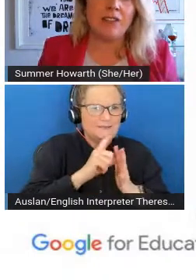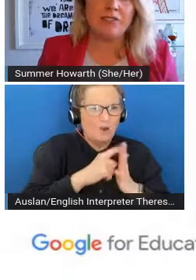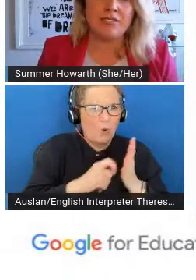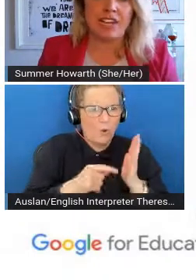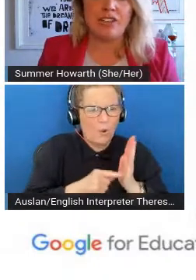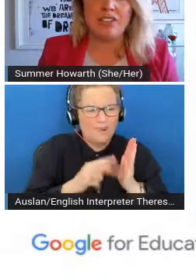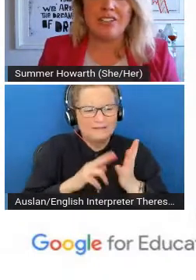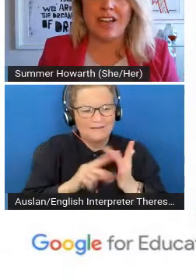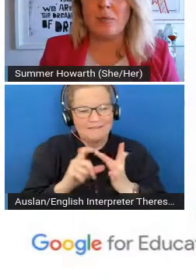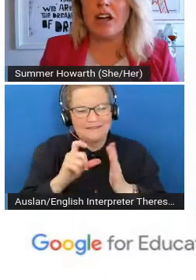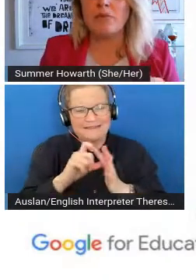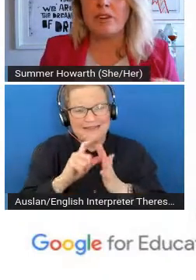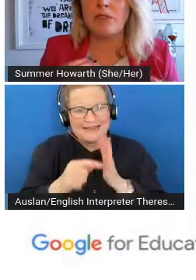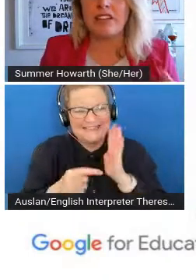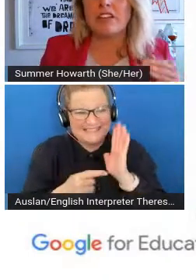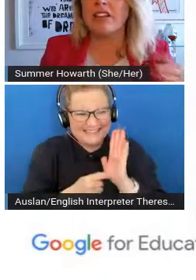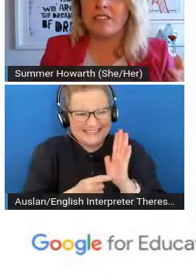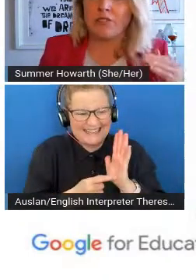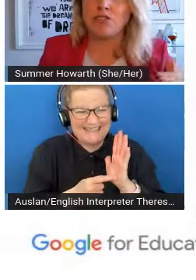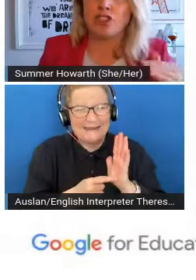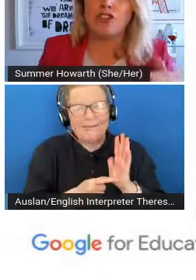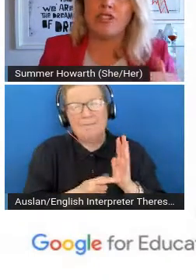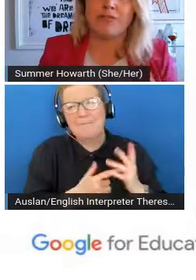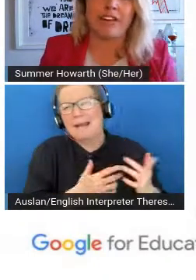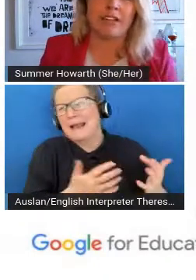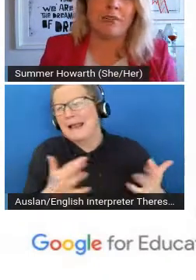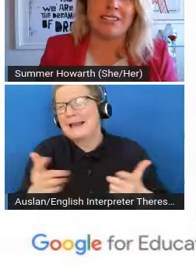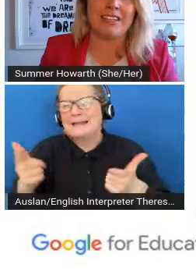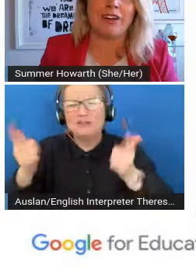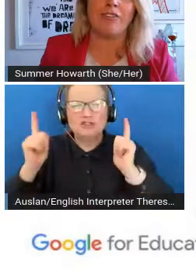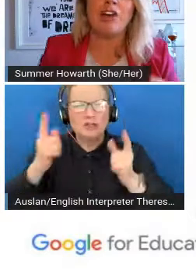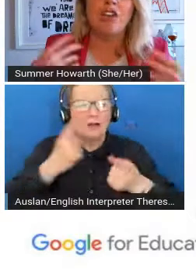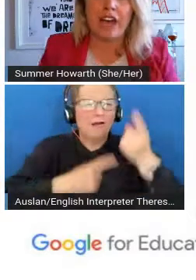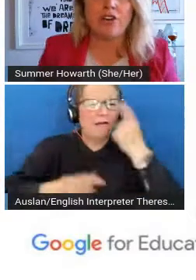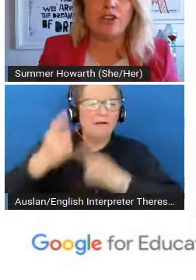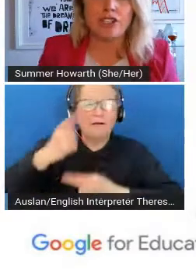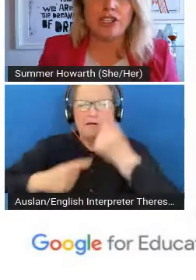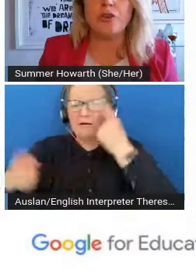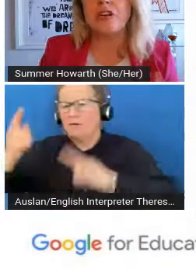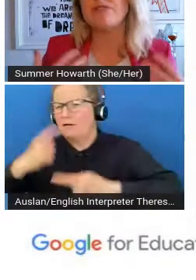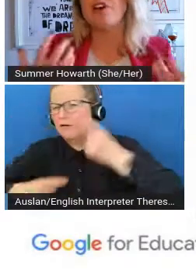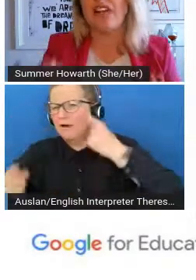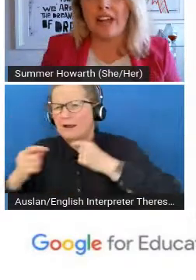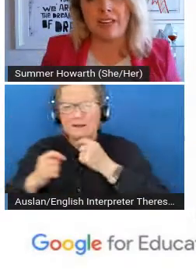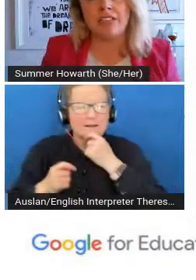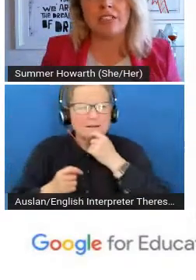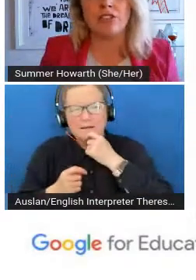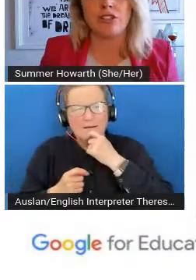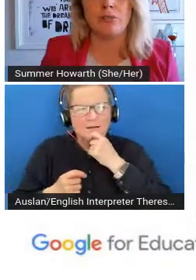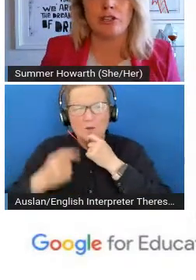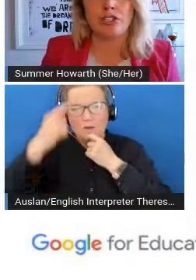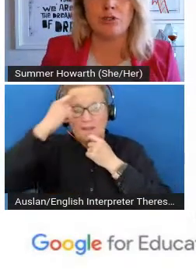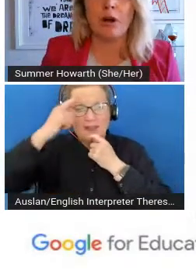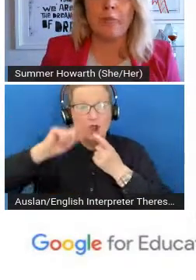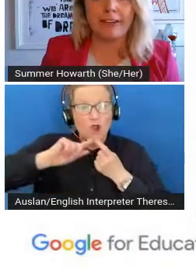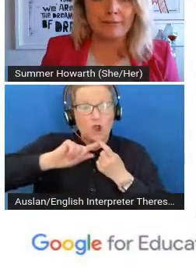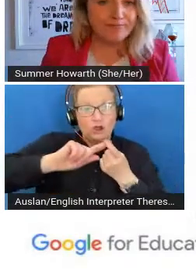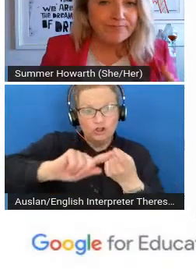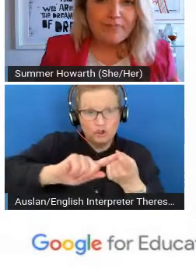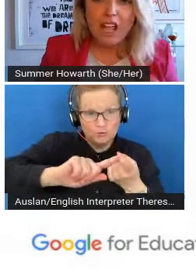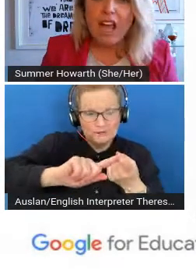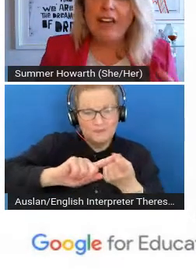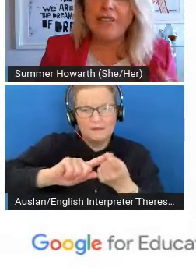then hundreds of teachers as well. And we think that there's sort of two different elements here of that continuity of learning and that social emotional